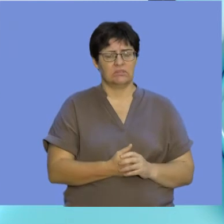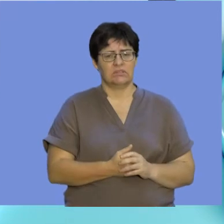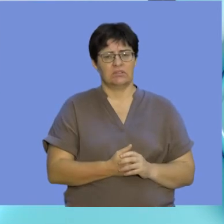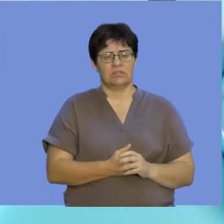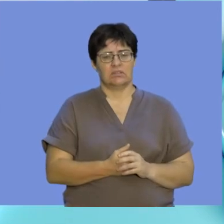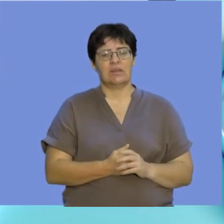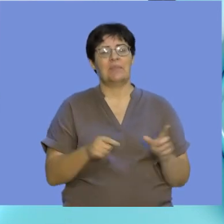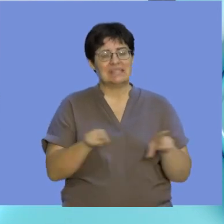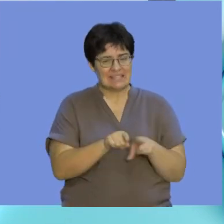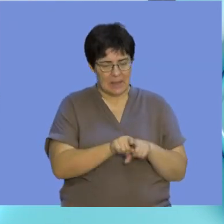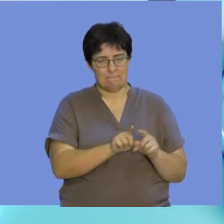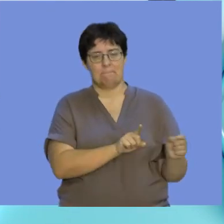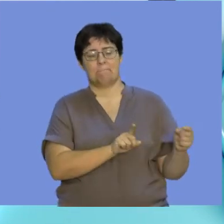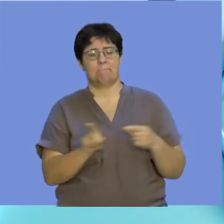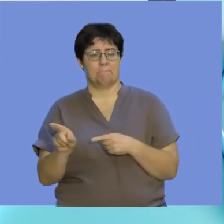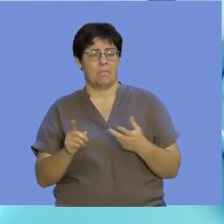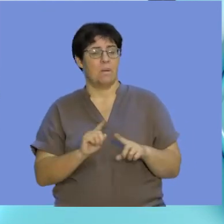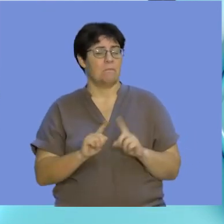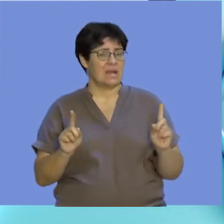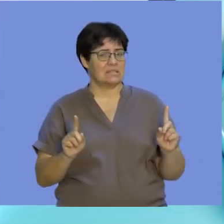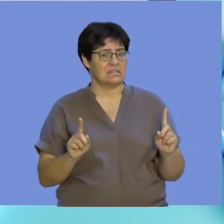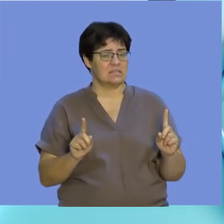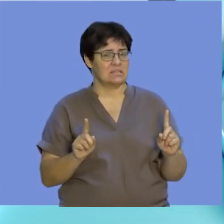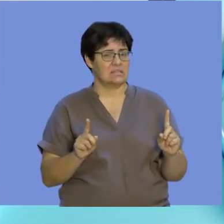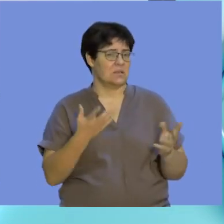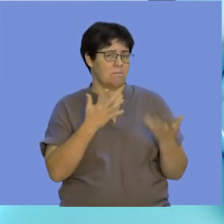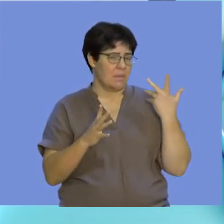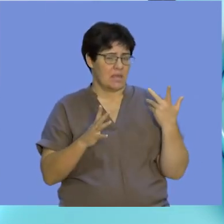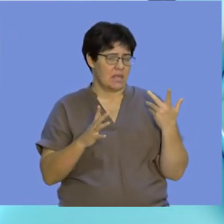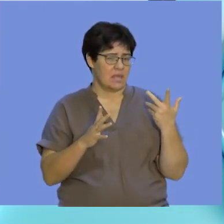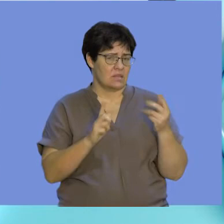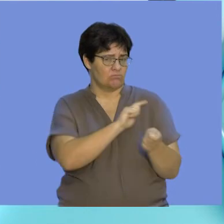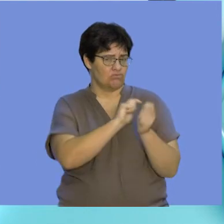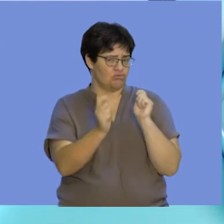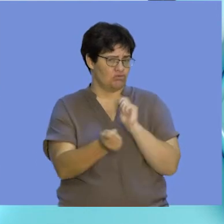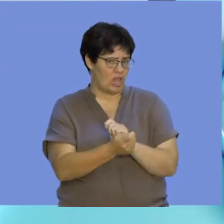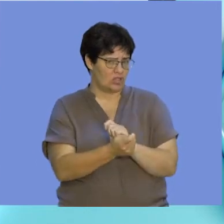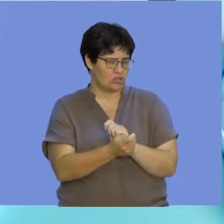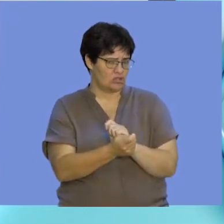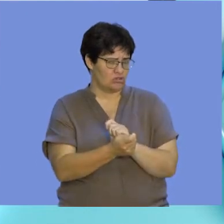end up going in the same direction. But what happens if they change